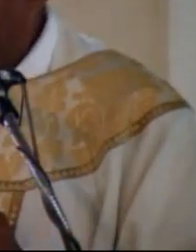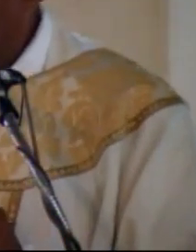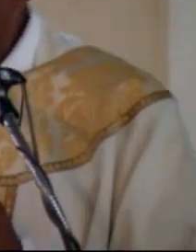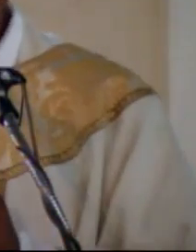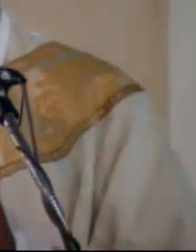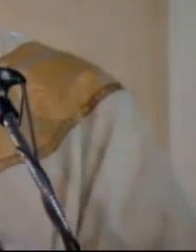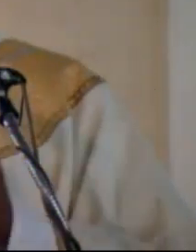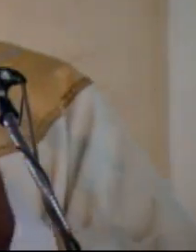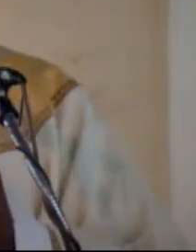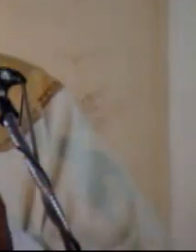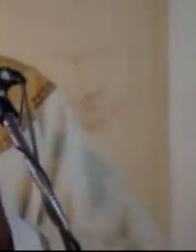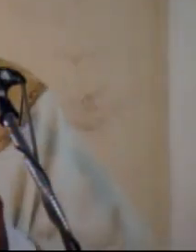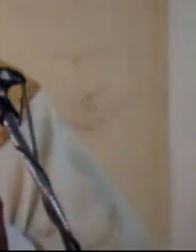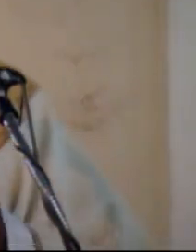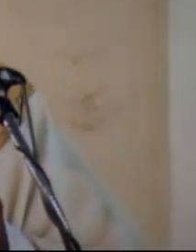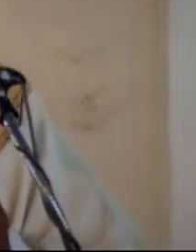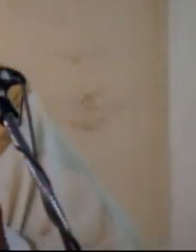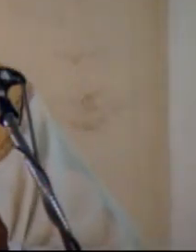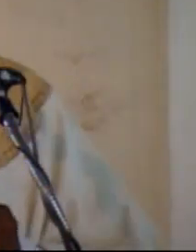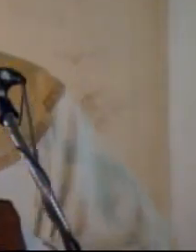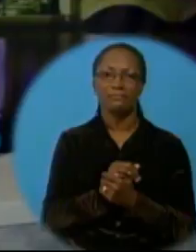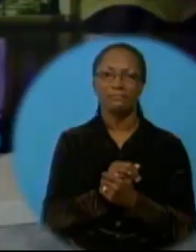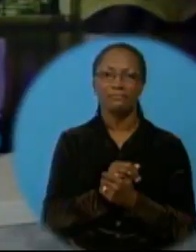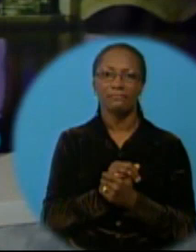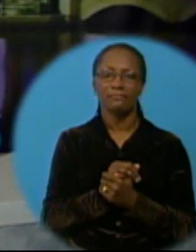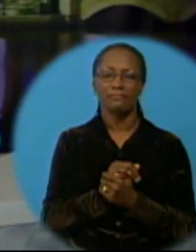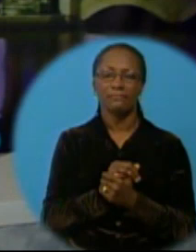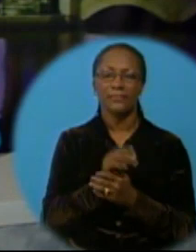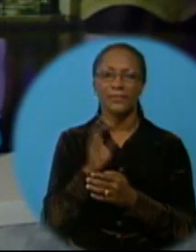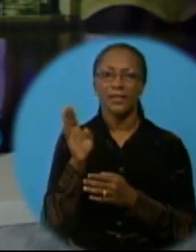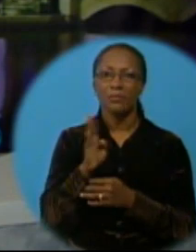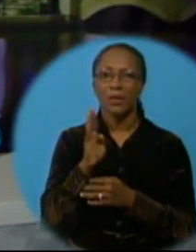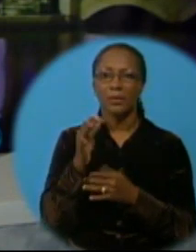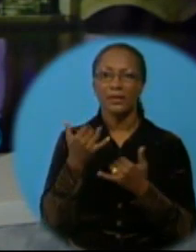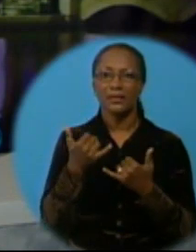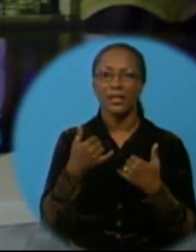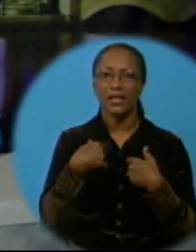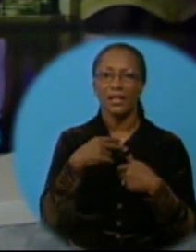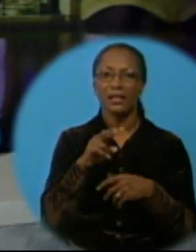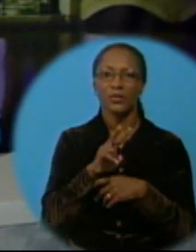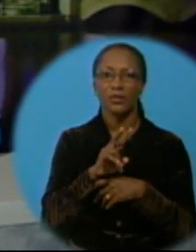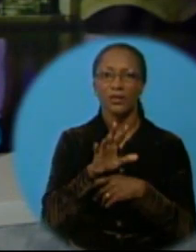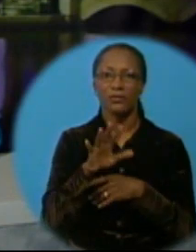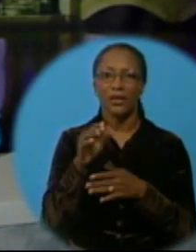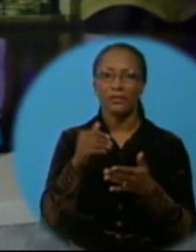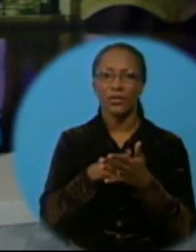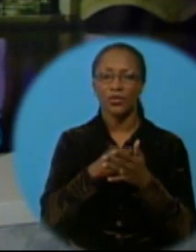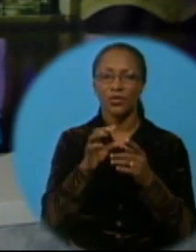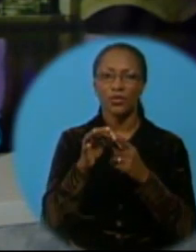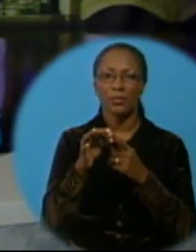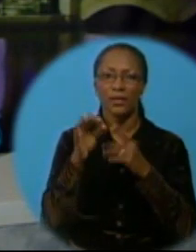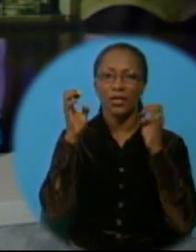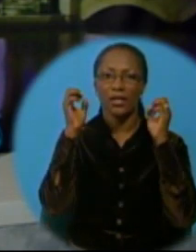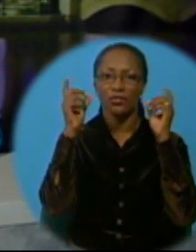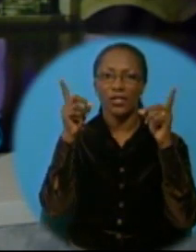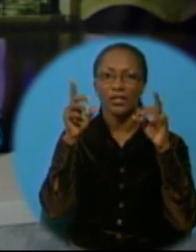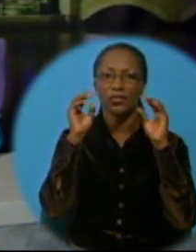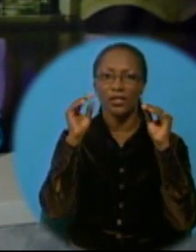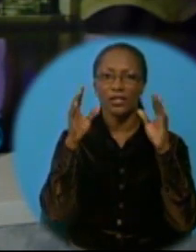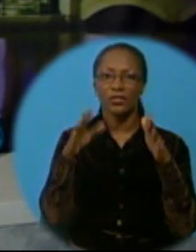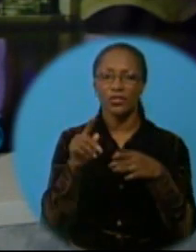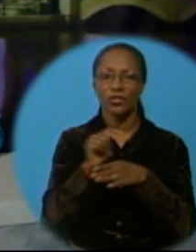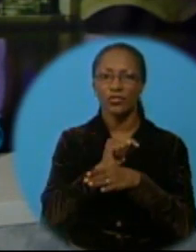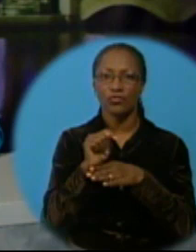at insider information. Barbados now has 25 new special education teachers